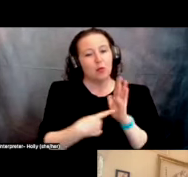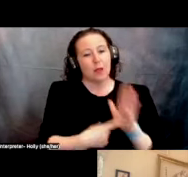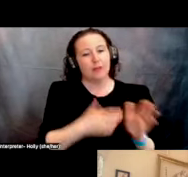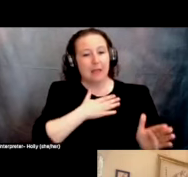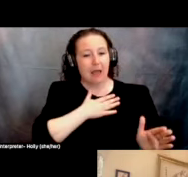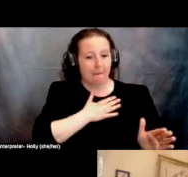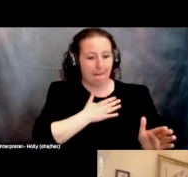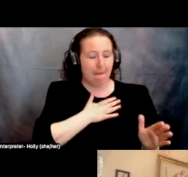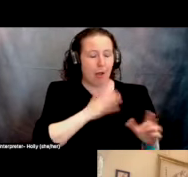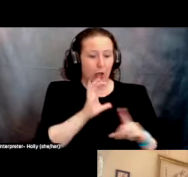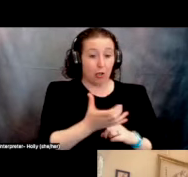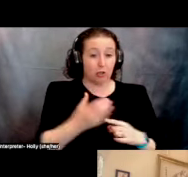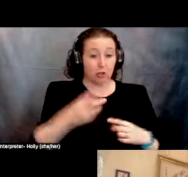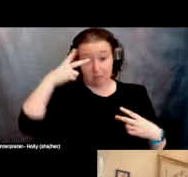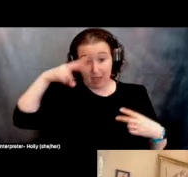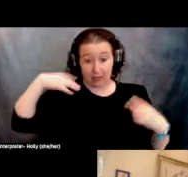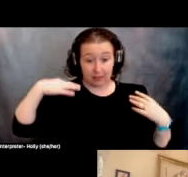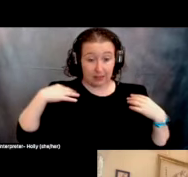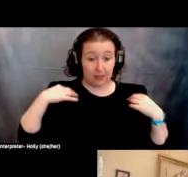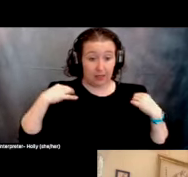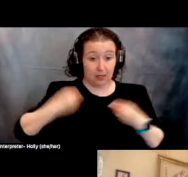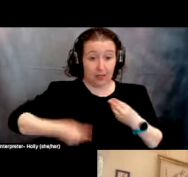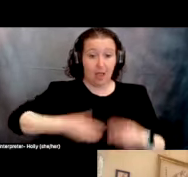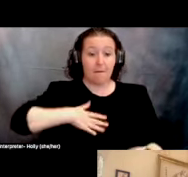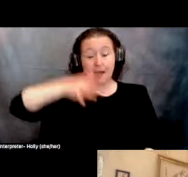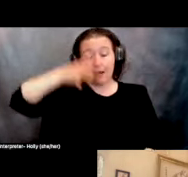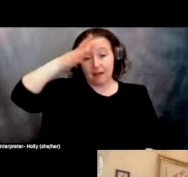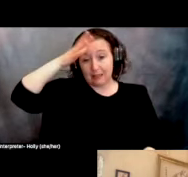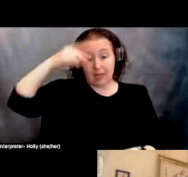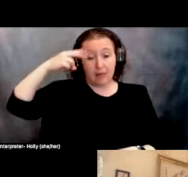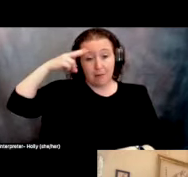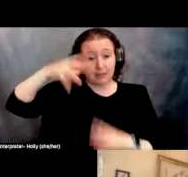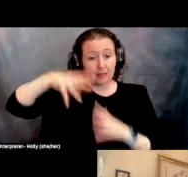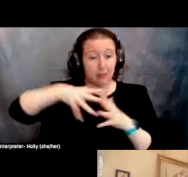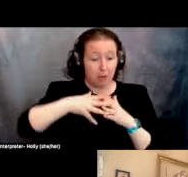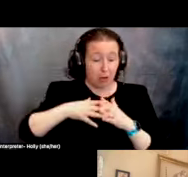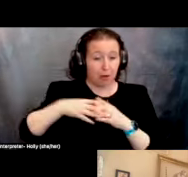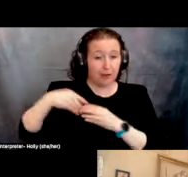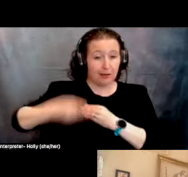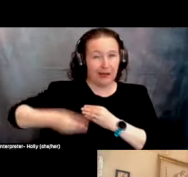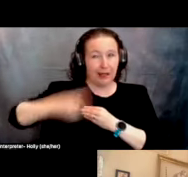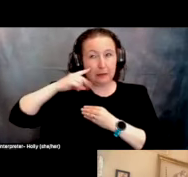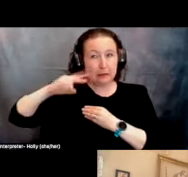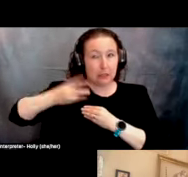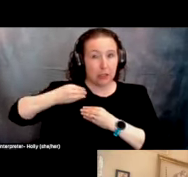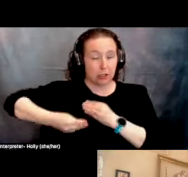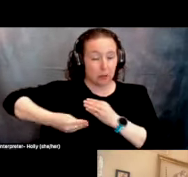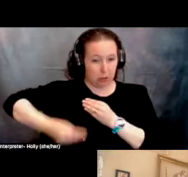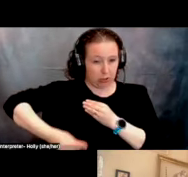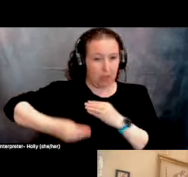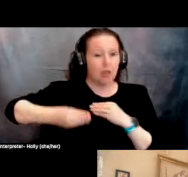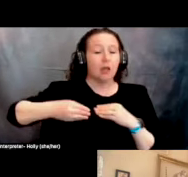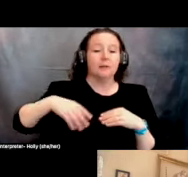Mexican heritage. My father was of Mexican American descent, I think second generation, along with, you